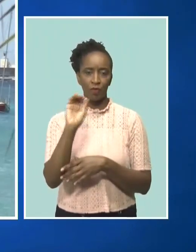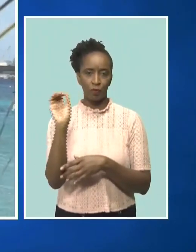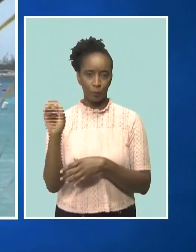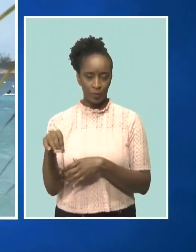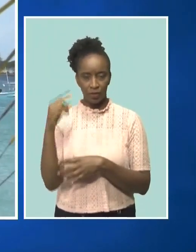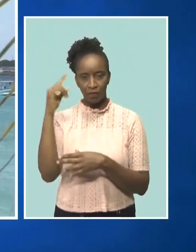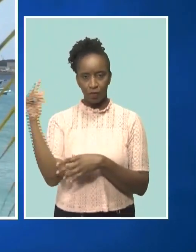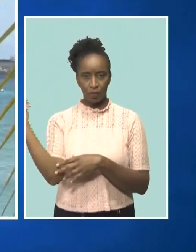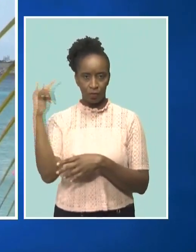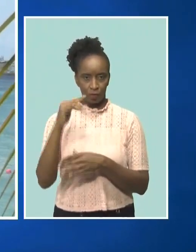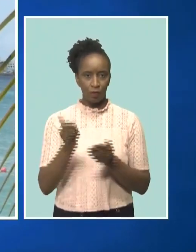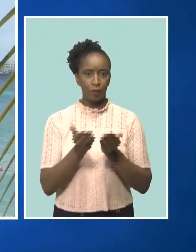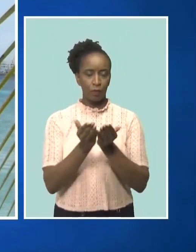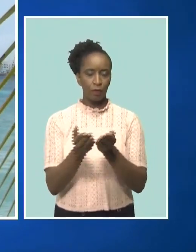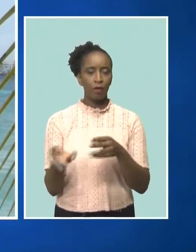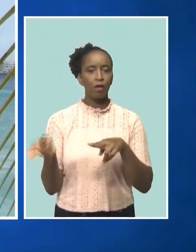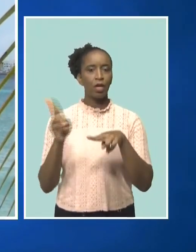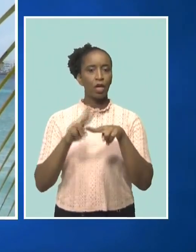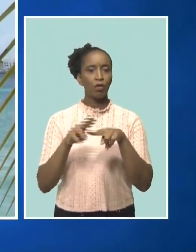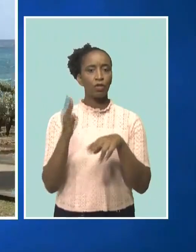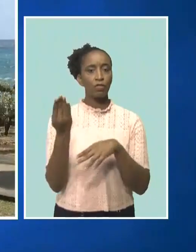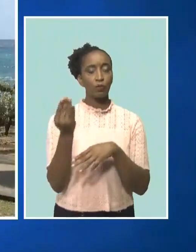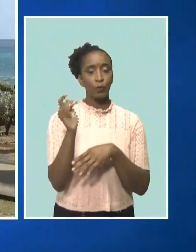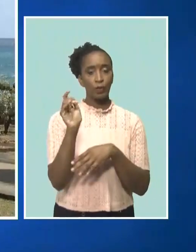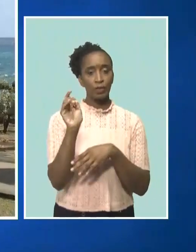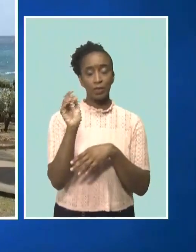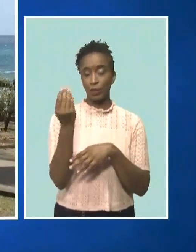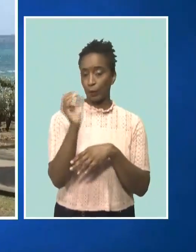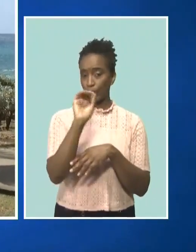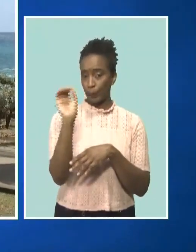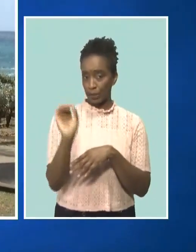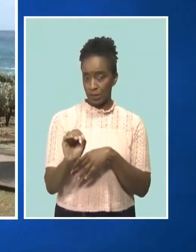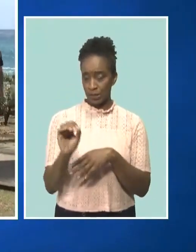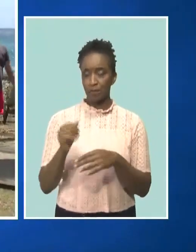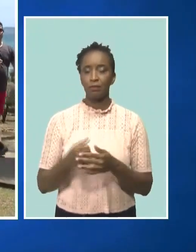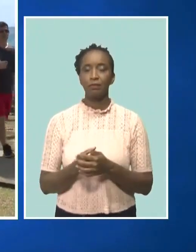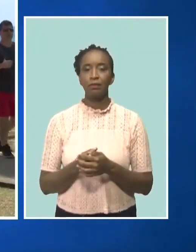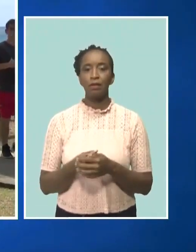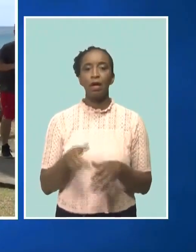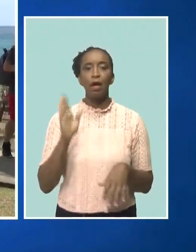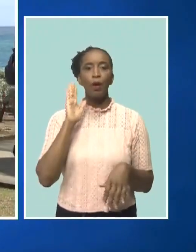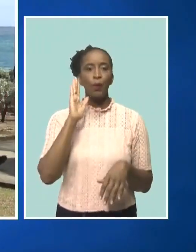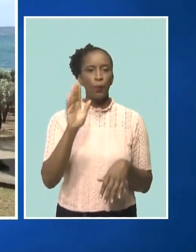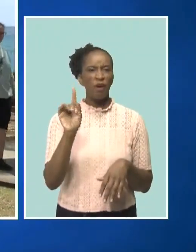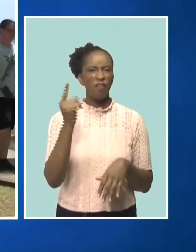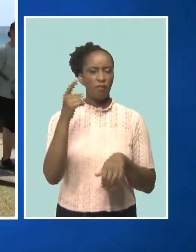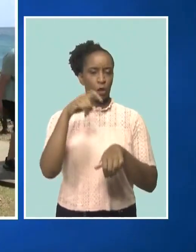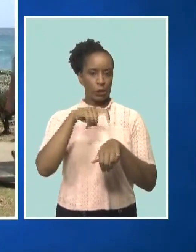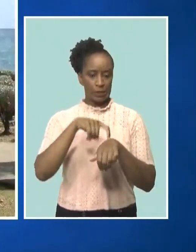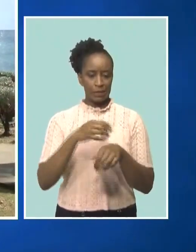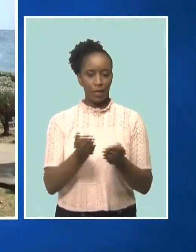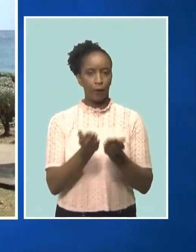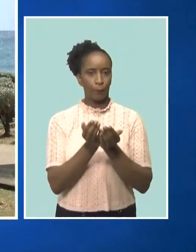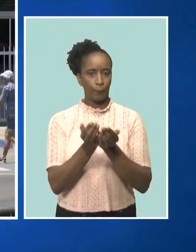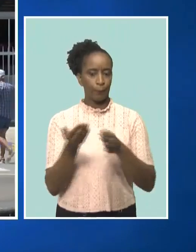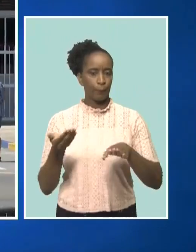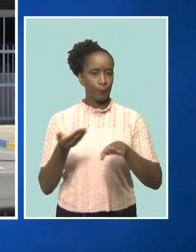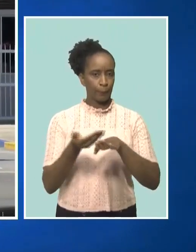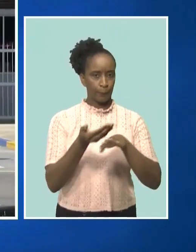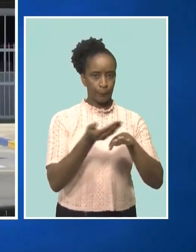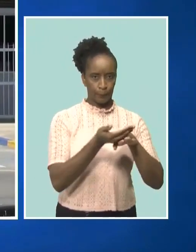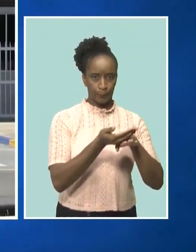saw a 14% increase. Barbados will also welcome inaugural calls from a number of cruise liners, with